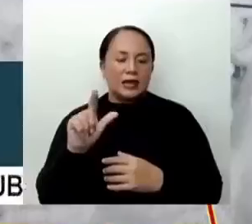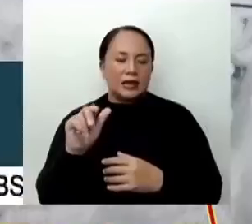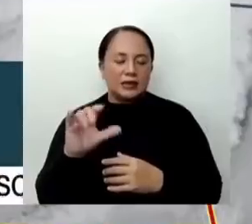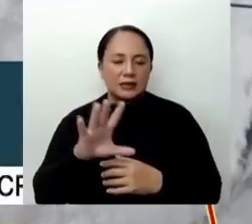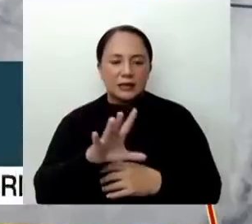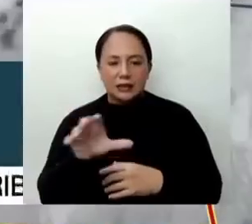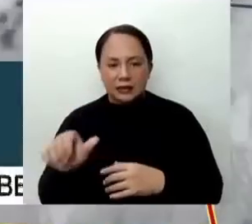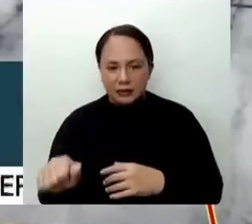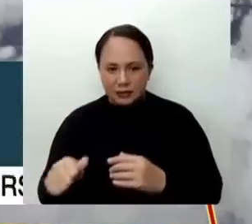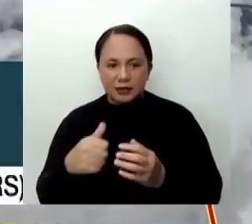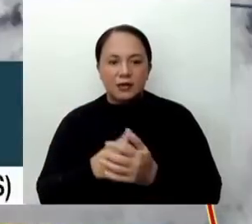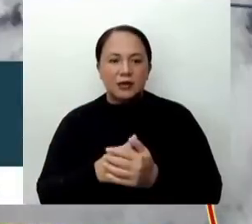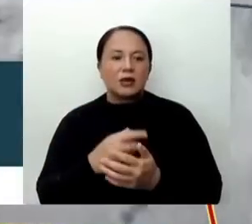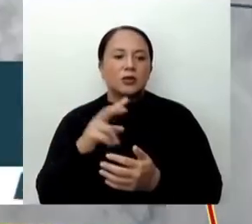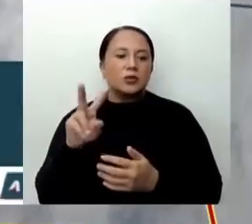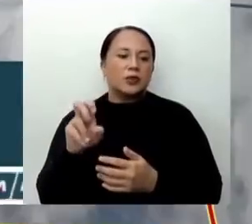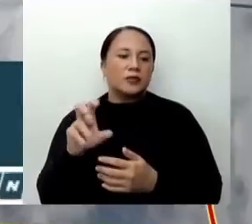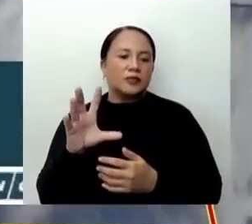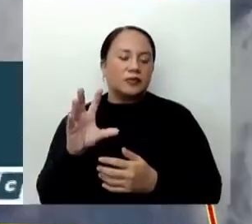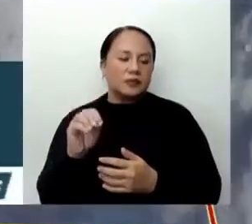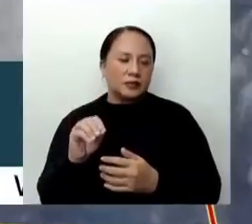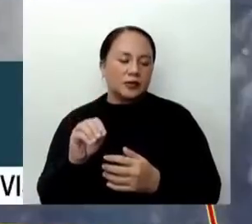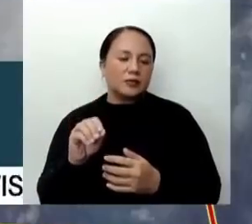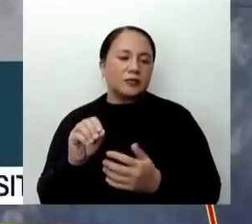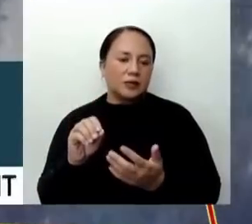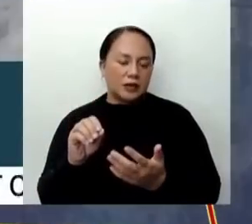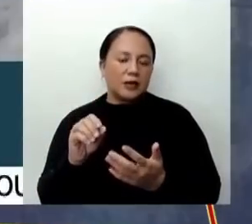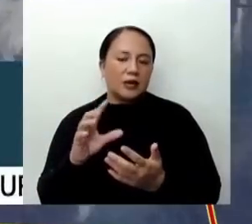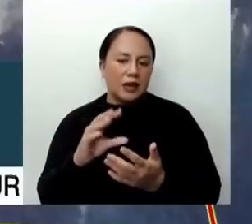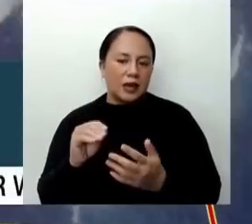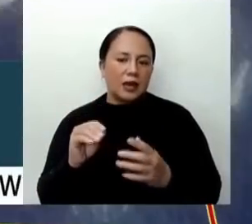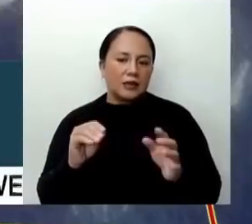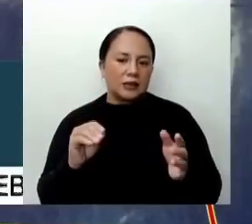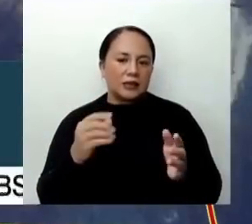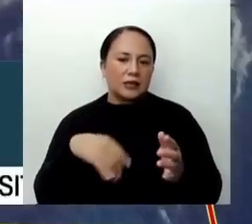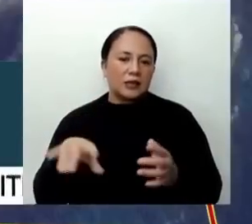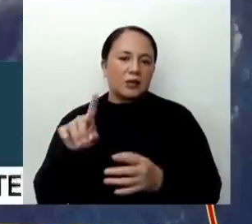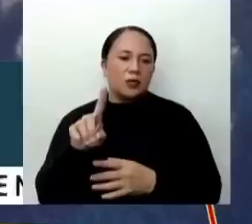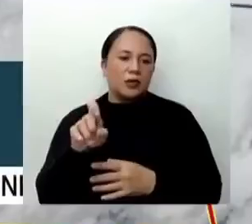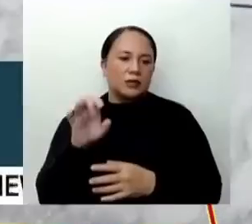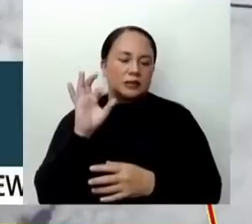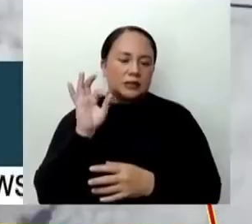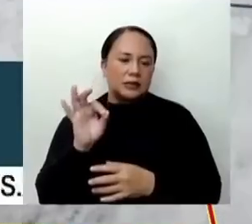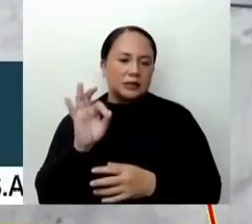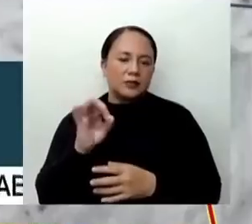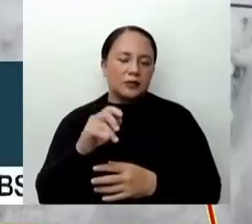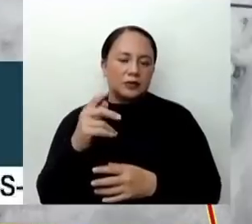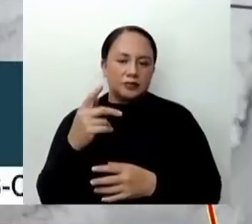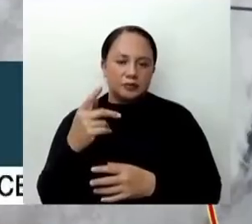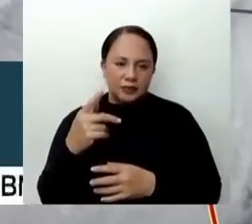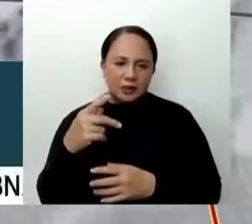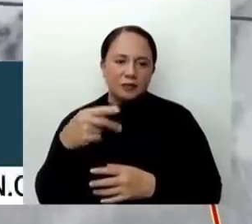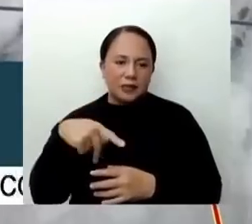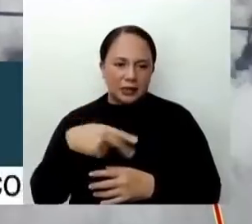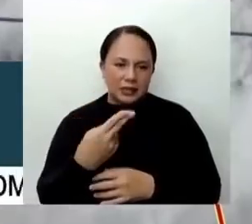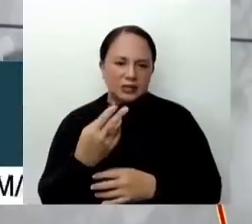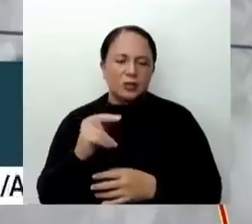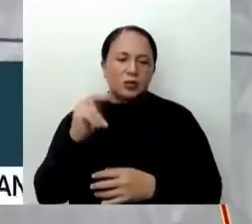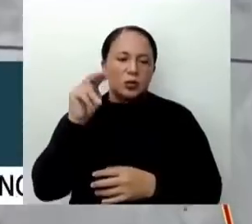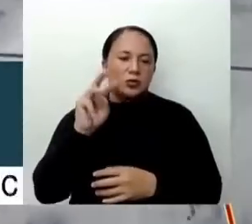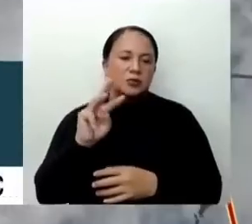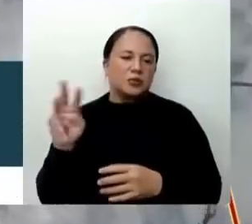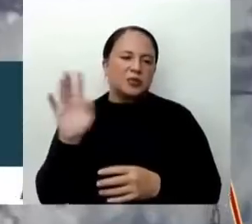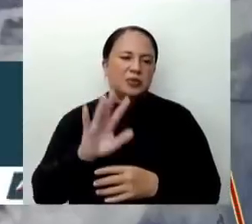packing winds of 155 kilometers per hour and gusts up to 190 kilometers per hour. It is moving northwestward at a speed